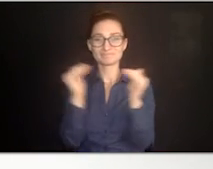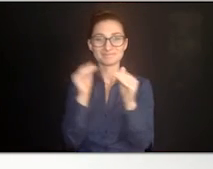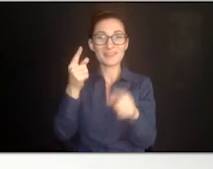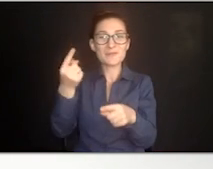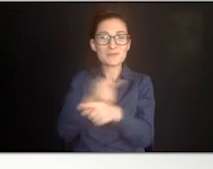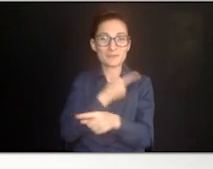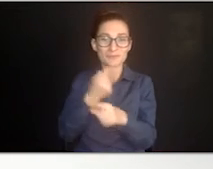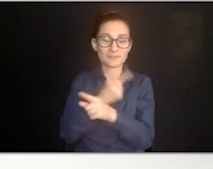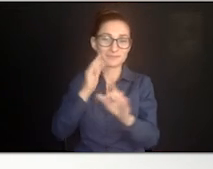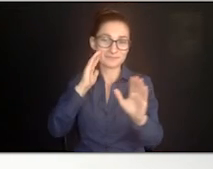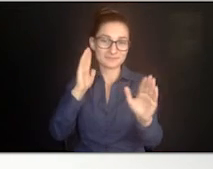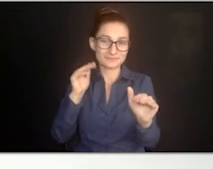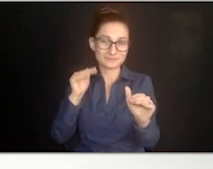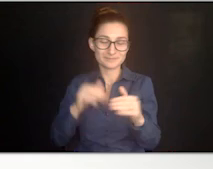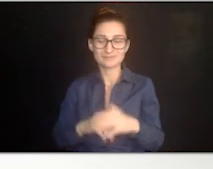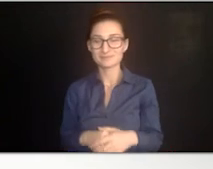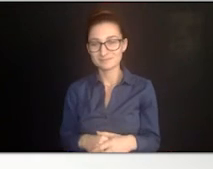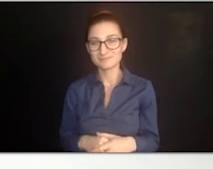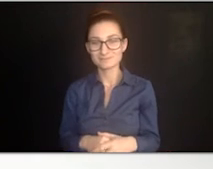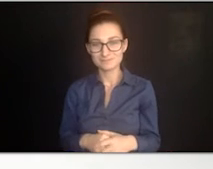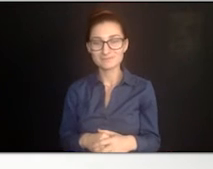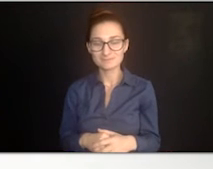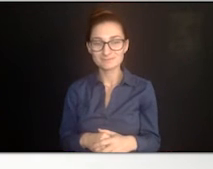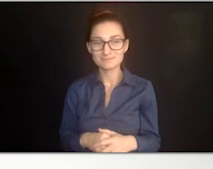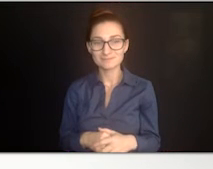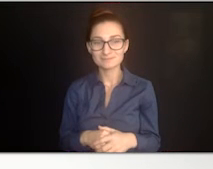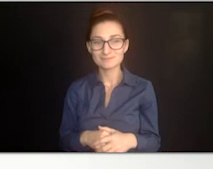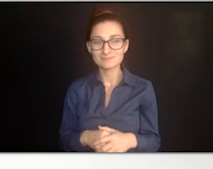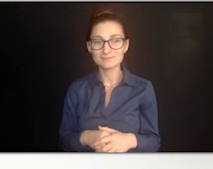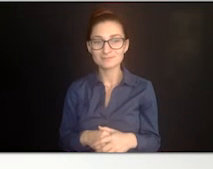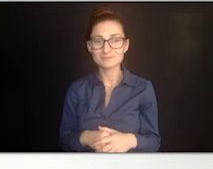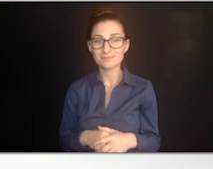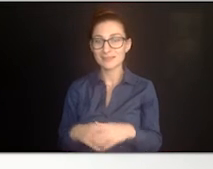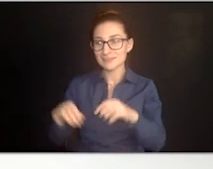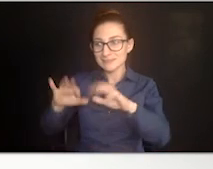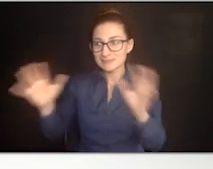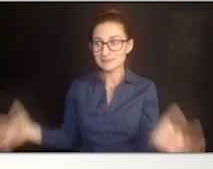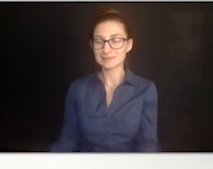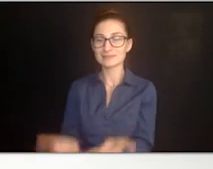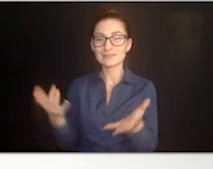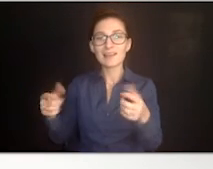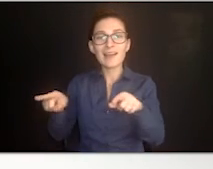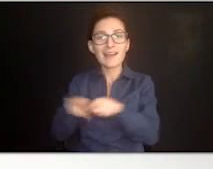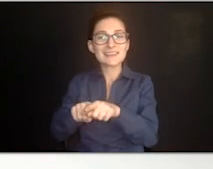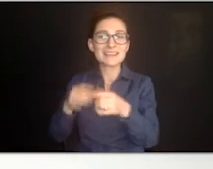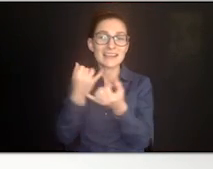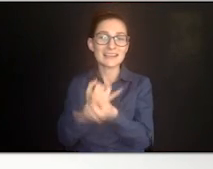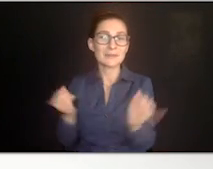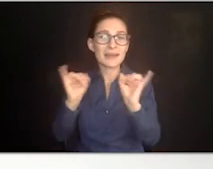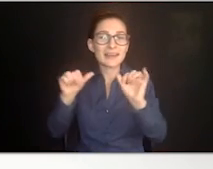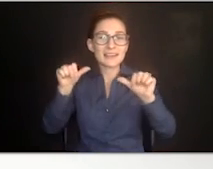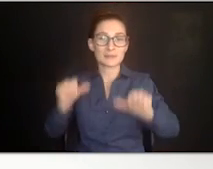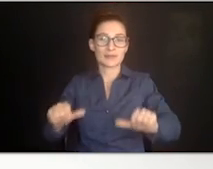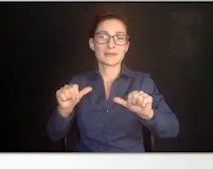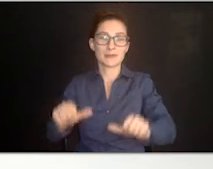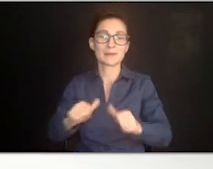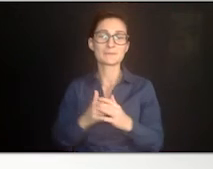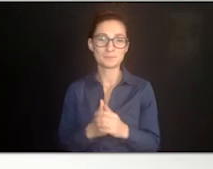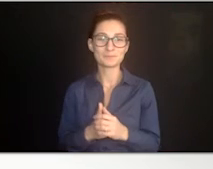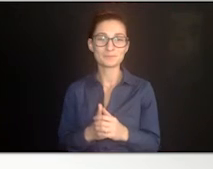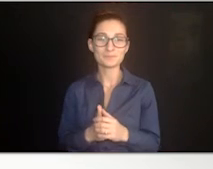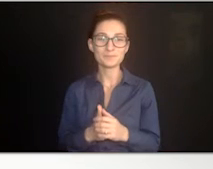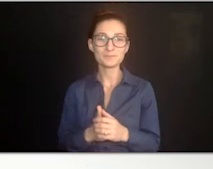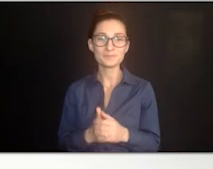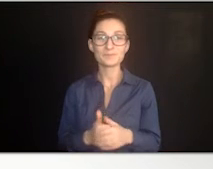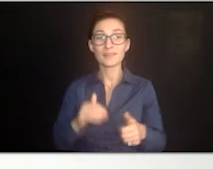your students and make them as independent as possible. Allow your child to